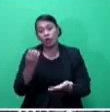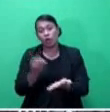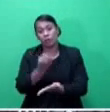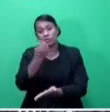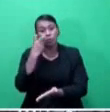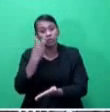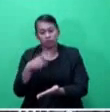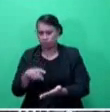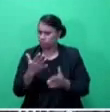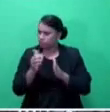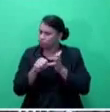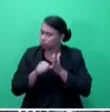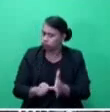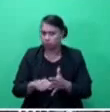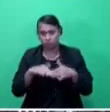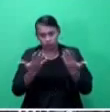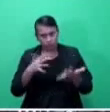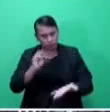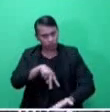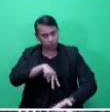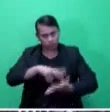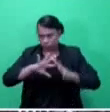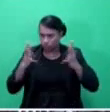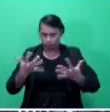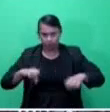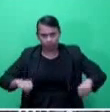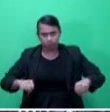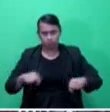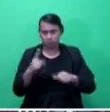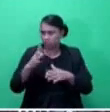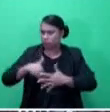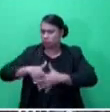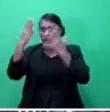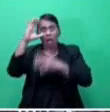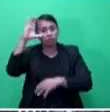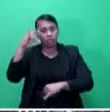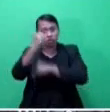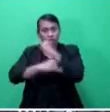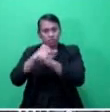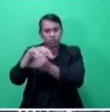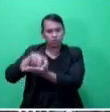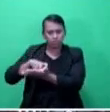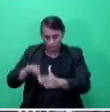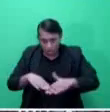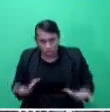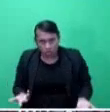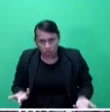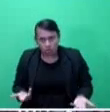before, we must stand together against a threat that has brought many big countries to their knees. Honourable Speaker,